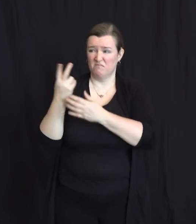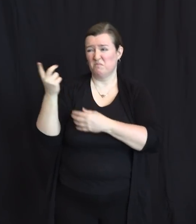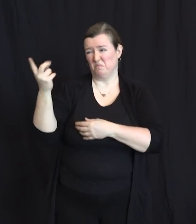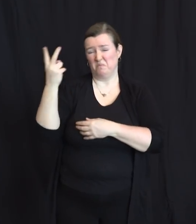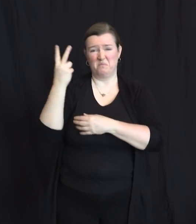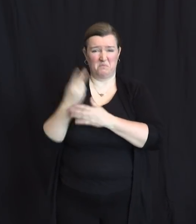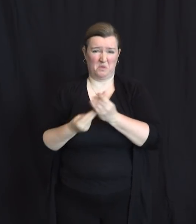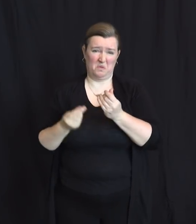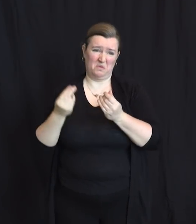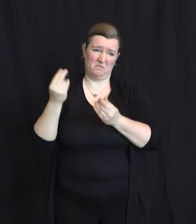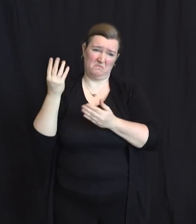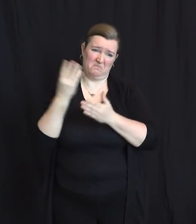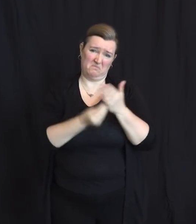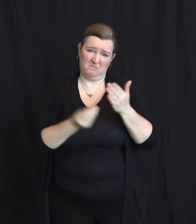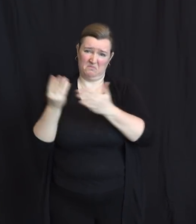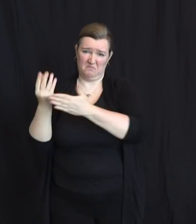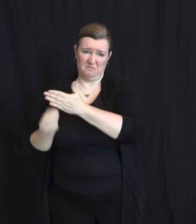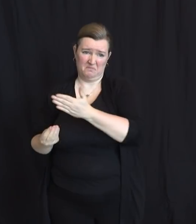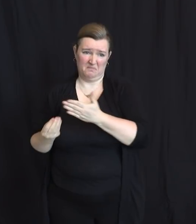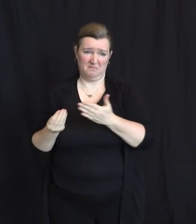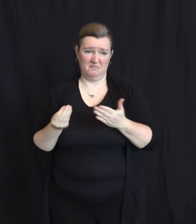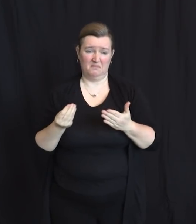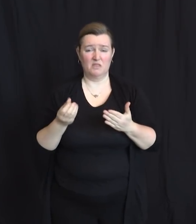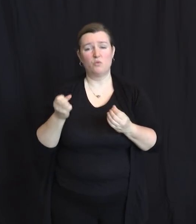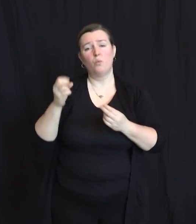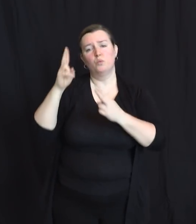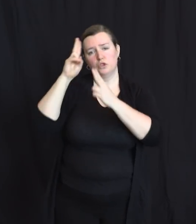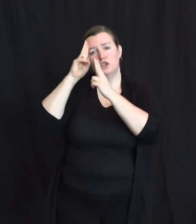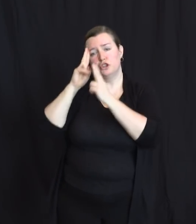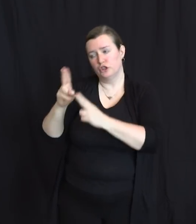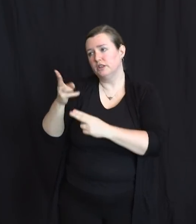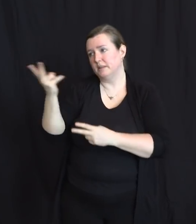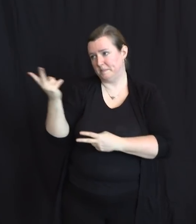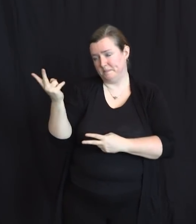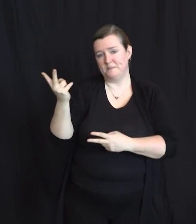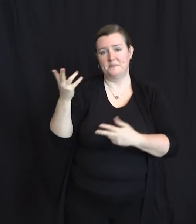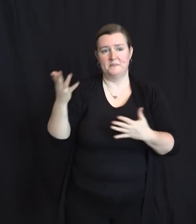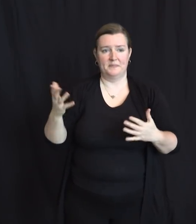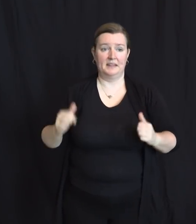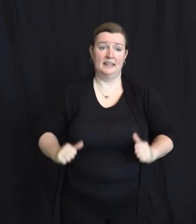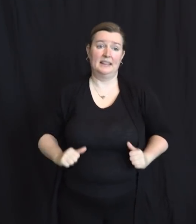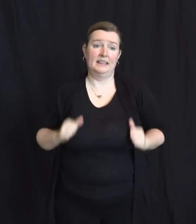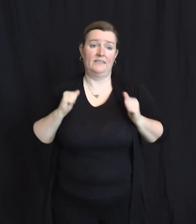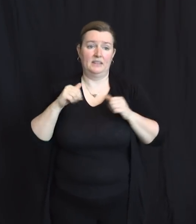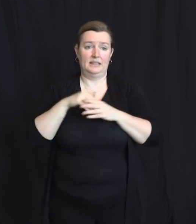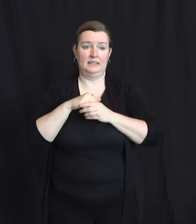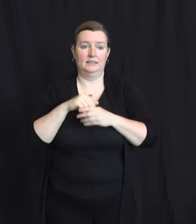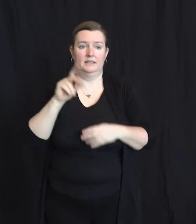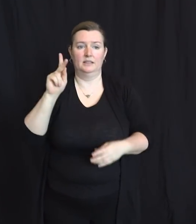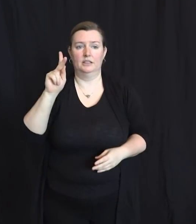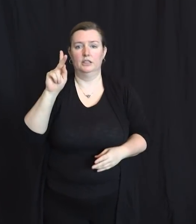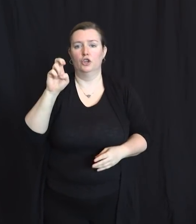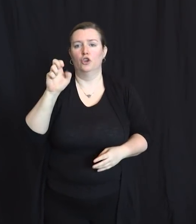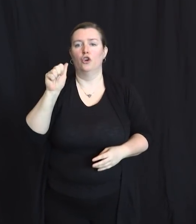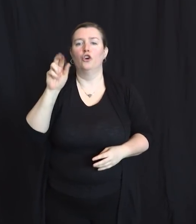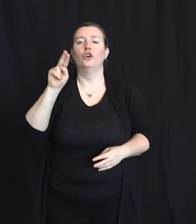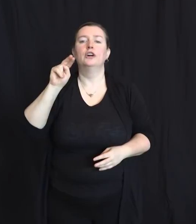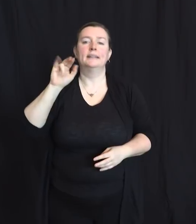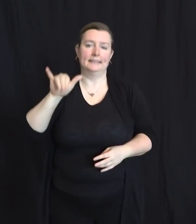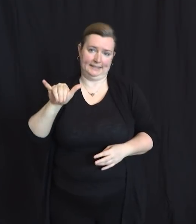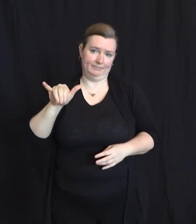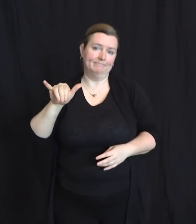them, but today we want to honor them here. They lived in Kearney with Carolyn's husband and